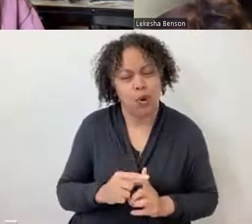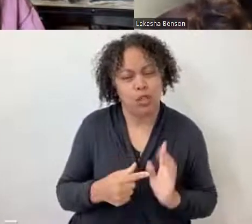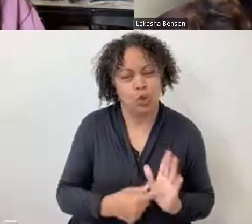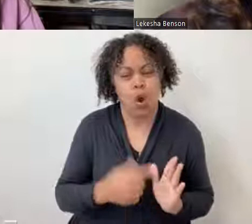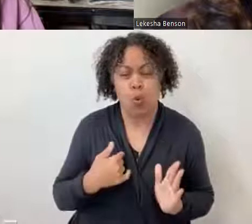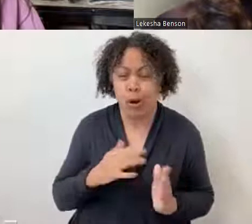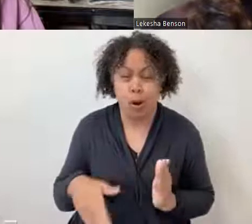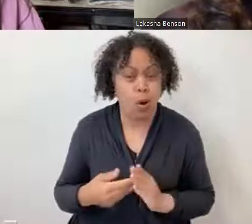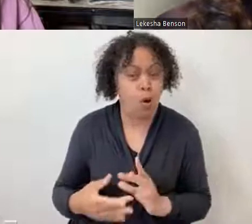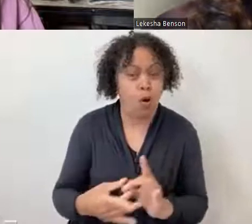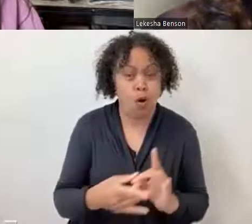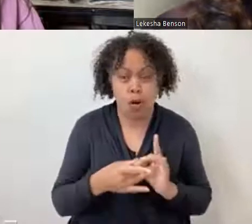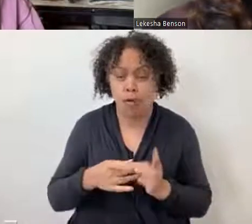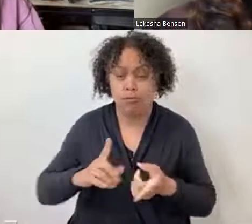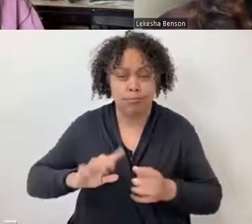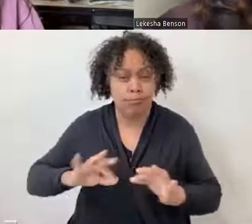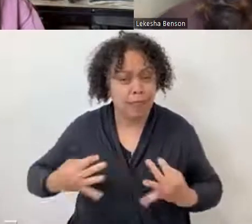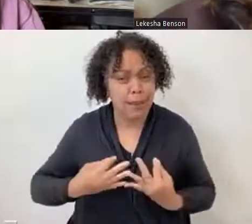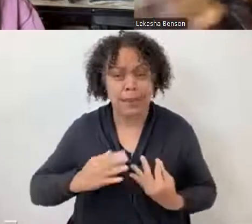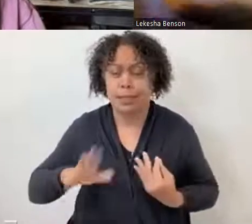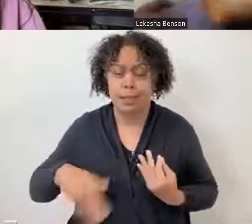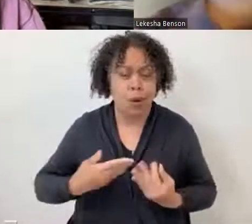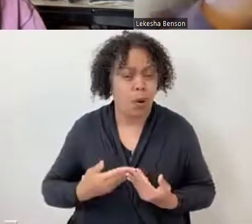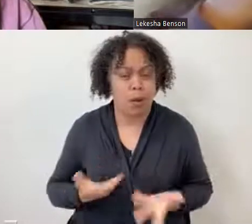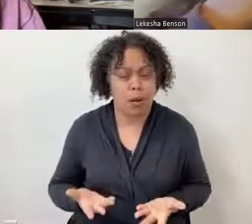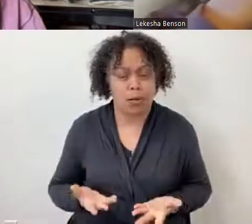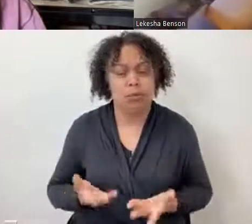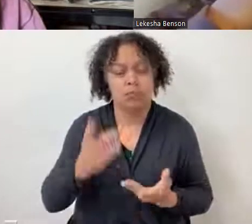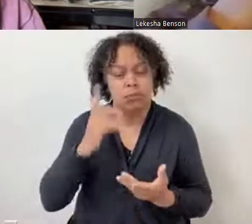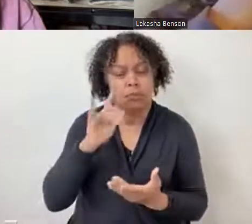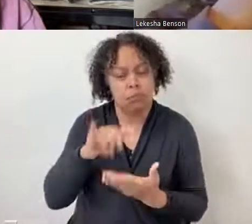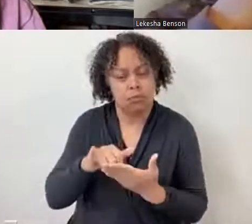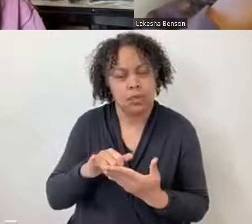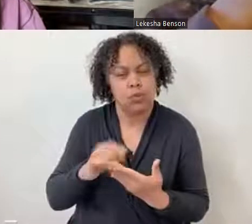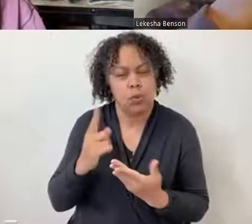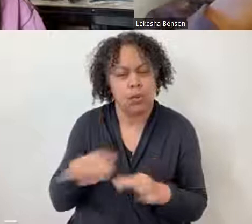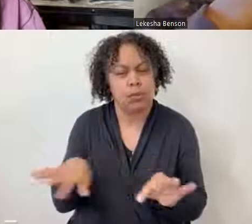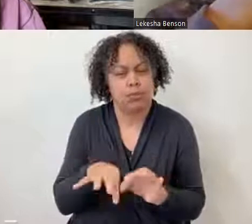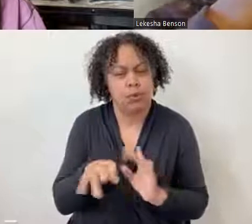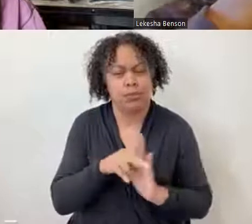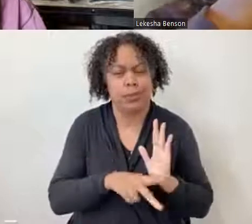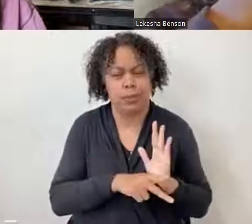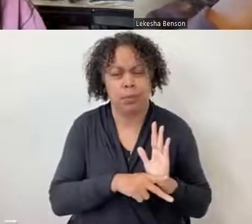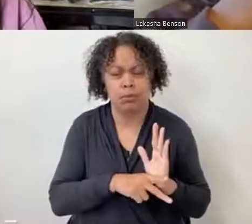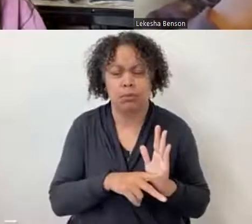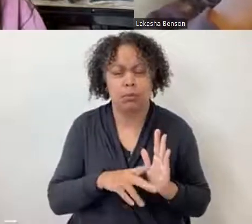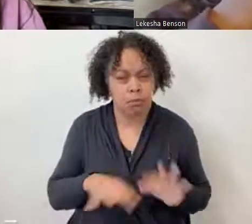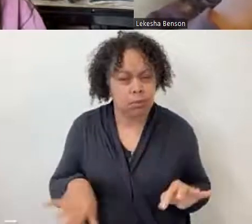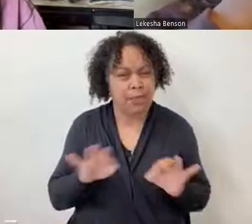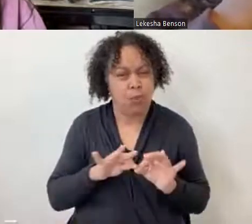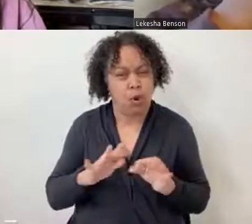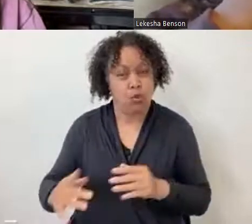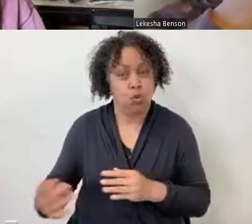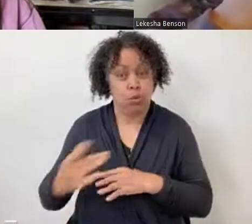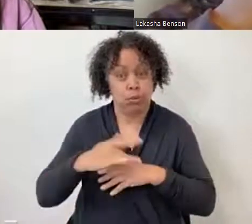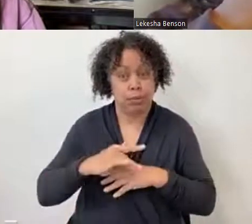related, we're all relatives. And I think that's one of the key components is you walk on our